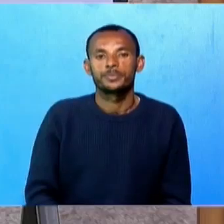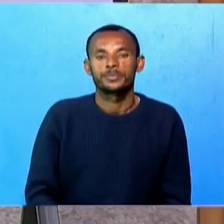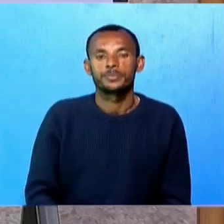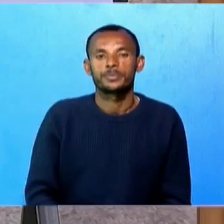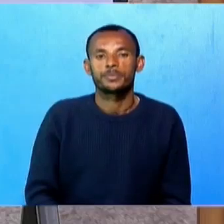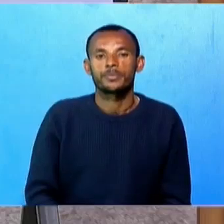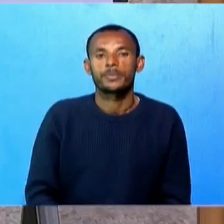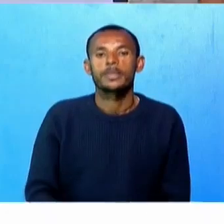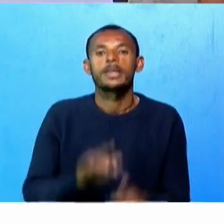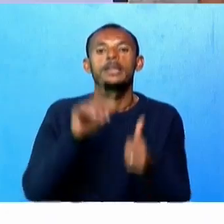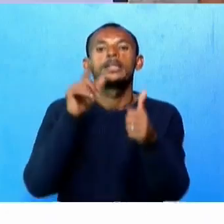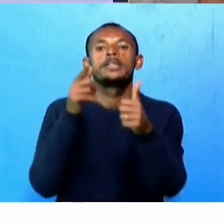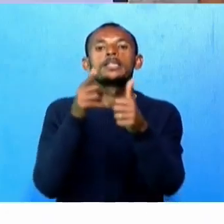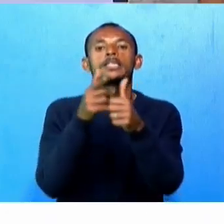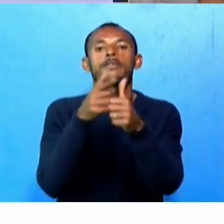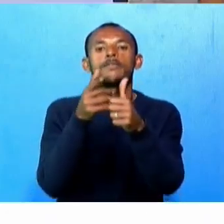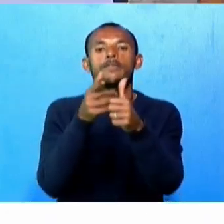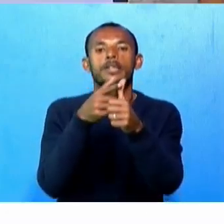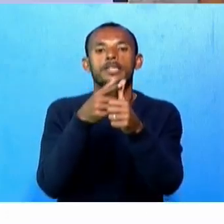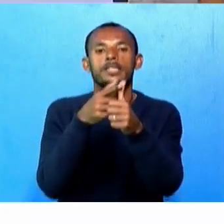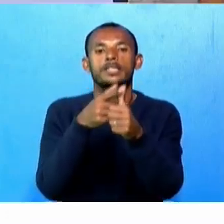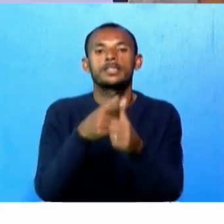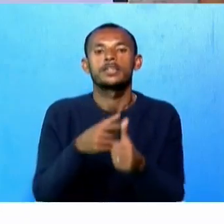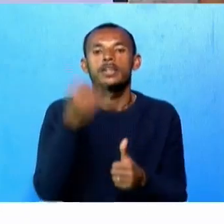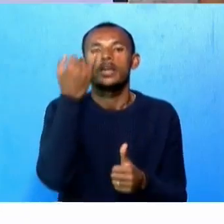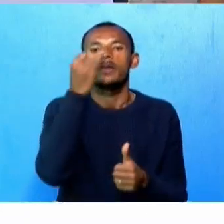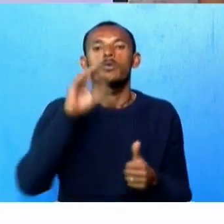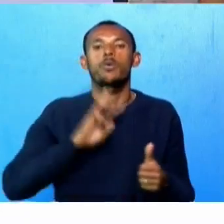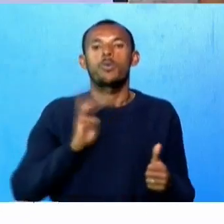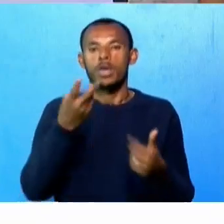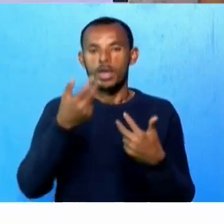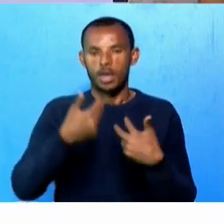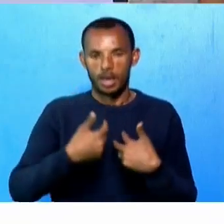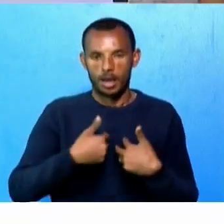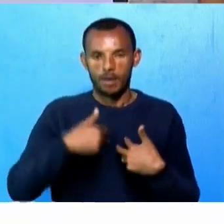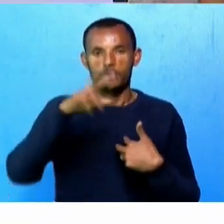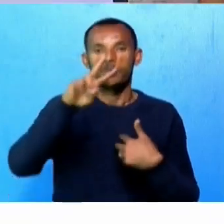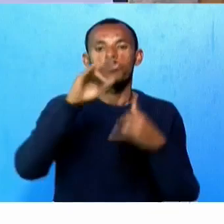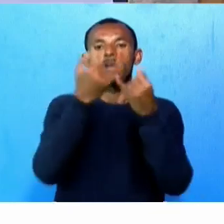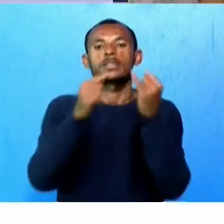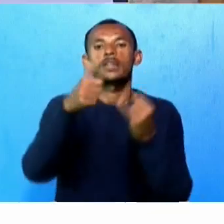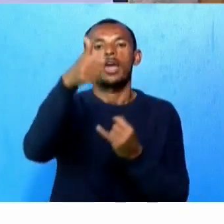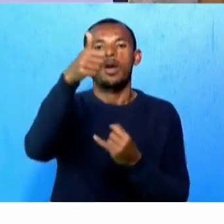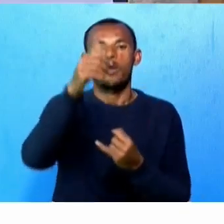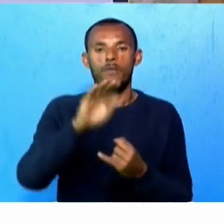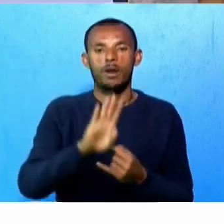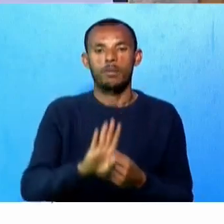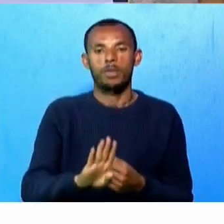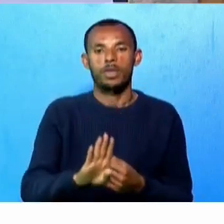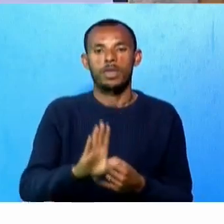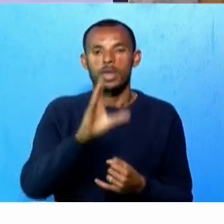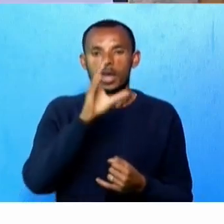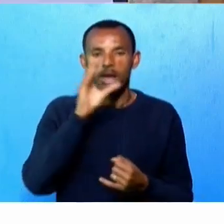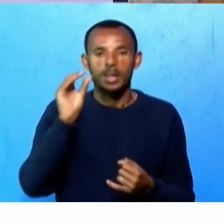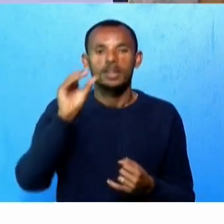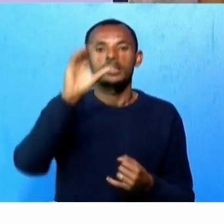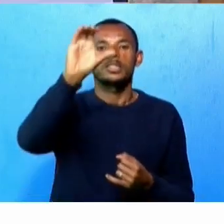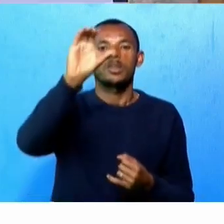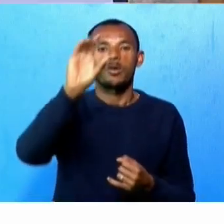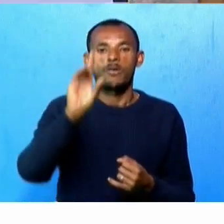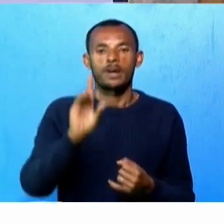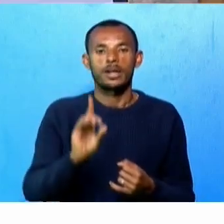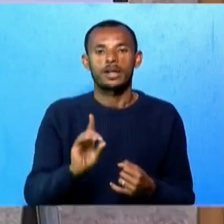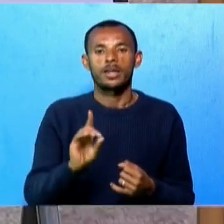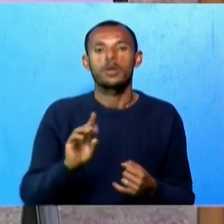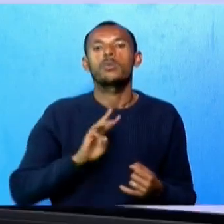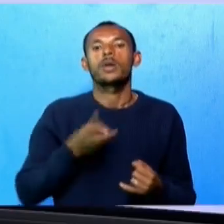the first scenario, if we have two fractions a over b and c over b, we